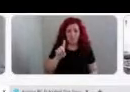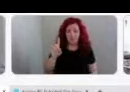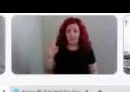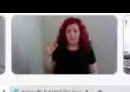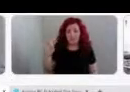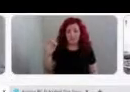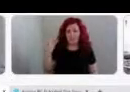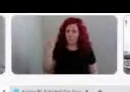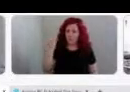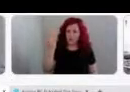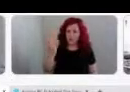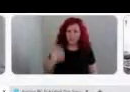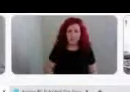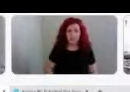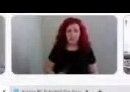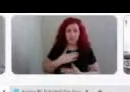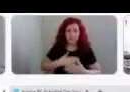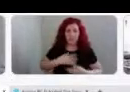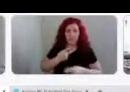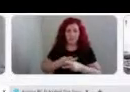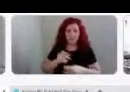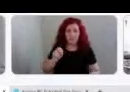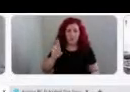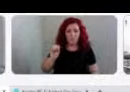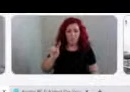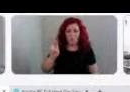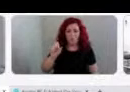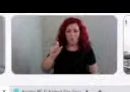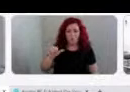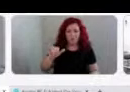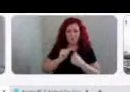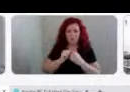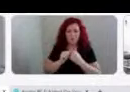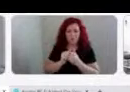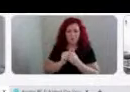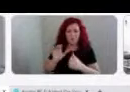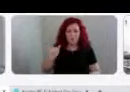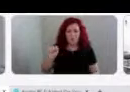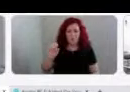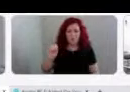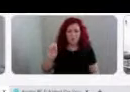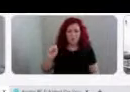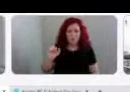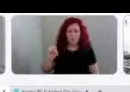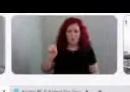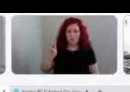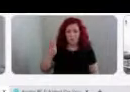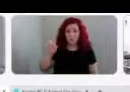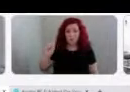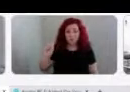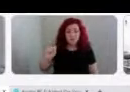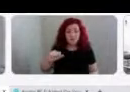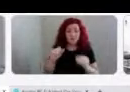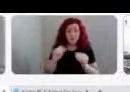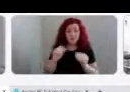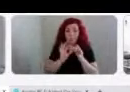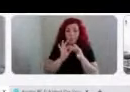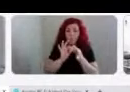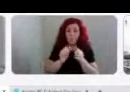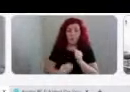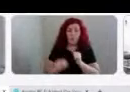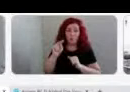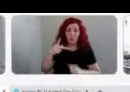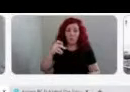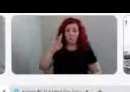why please keep oro valley together with casas adobes oro valley has much more in common with northern pima county